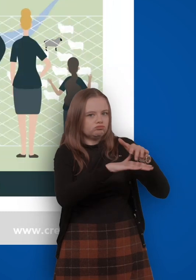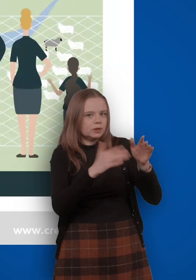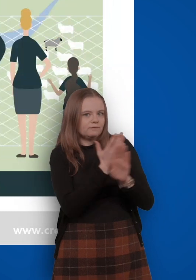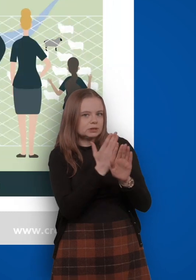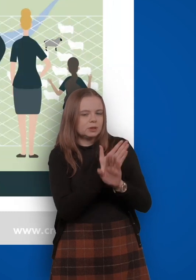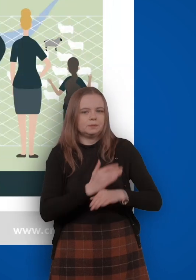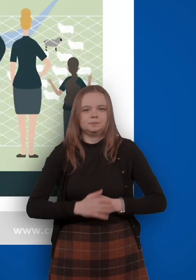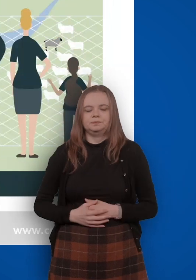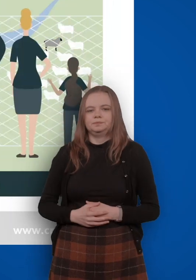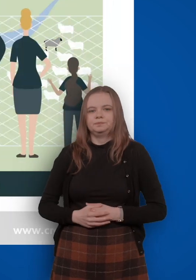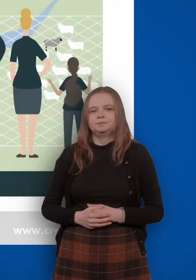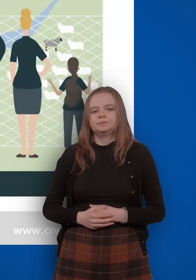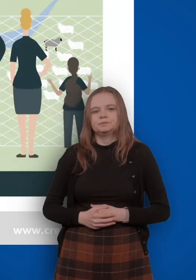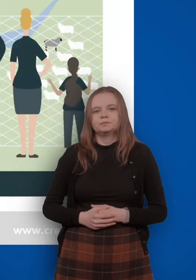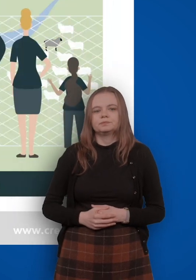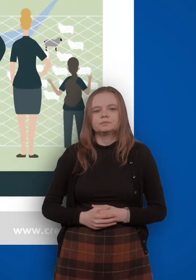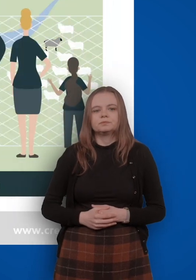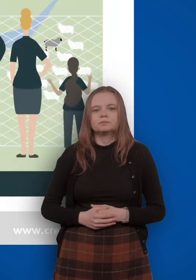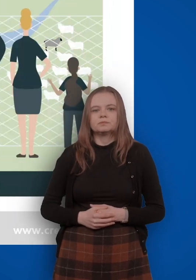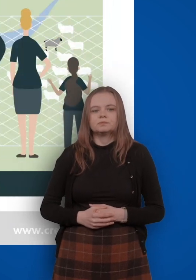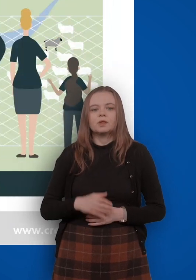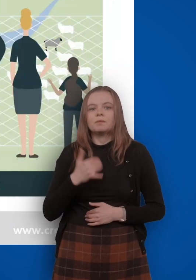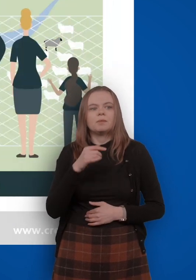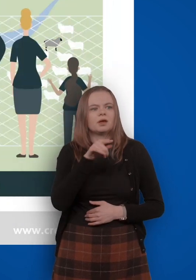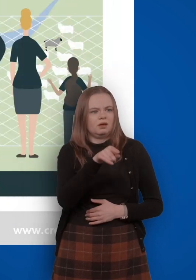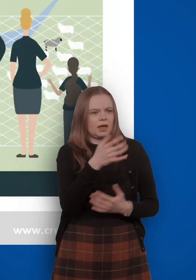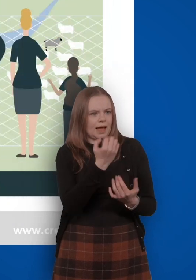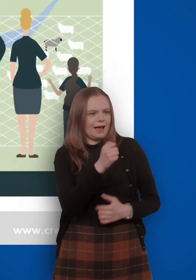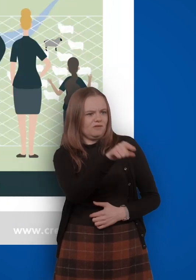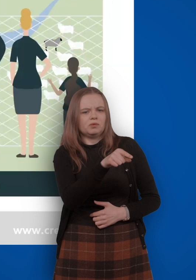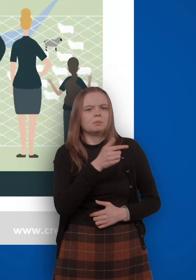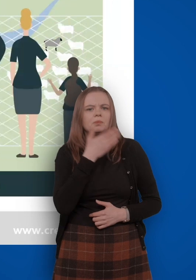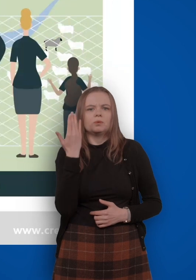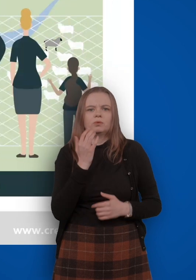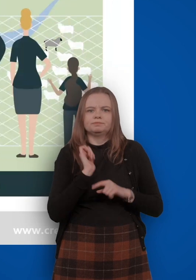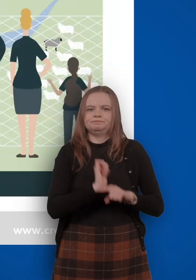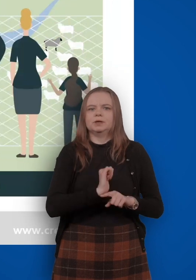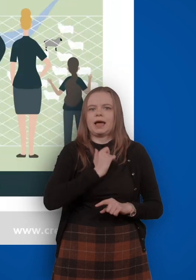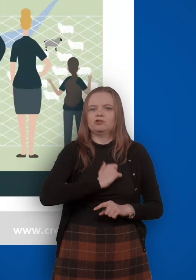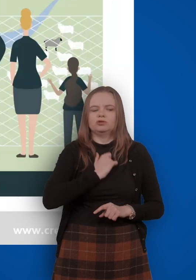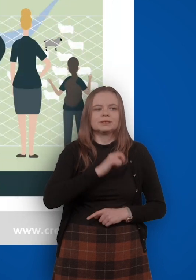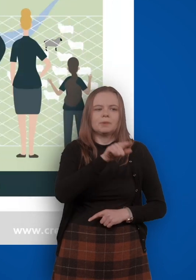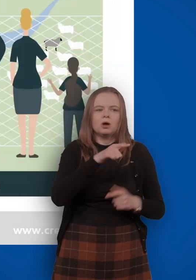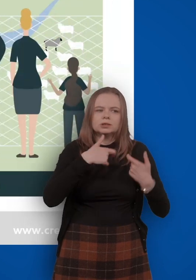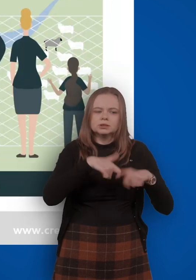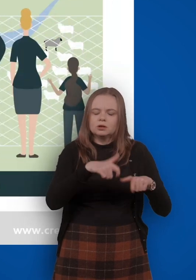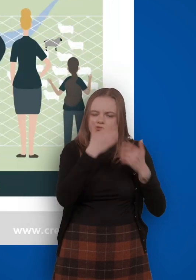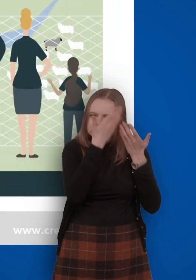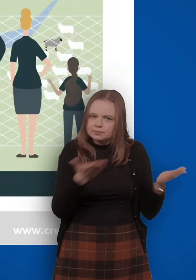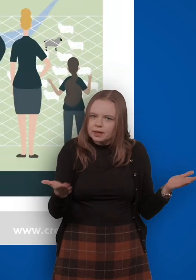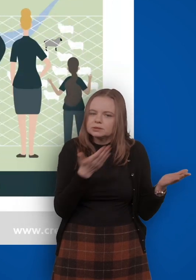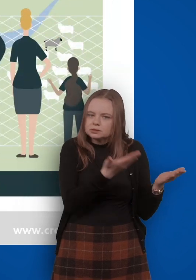if something is not protected, not a protected characteristic, it's still respected.